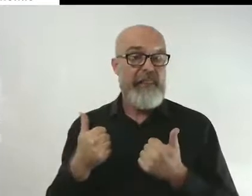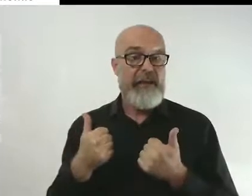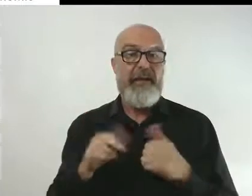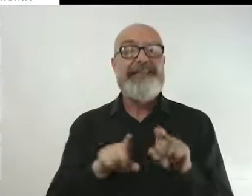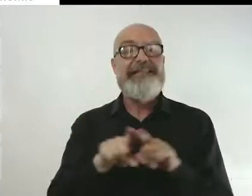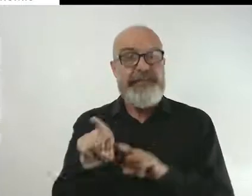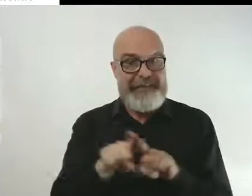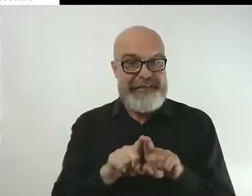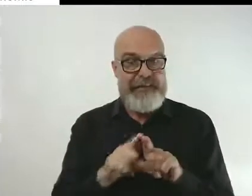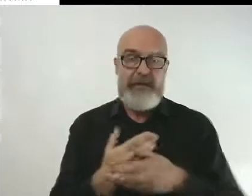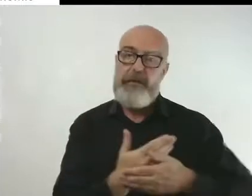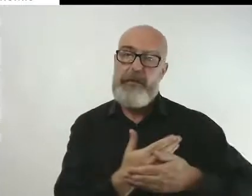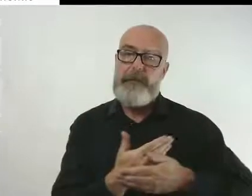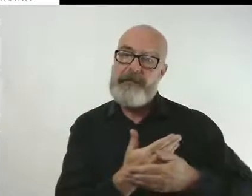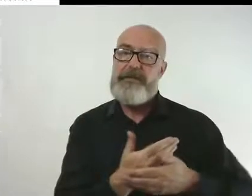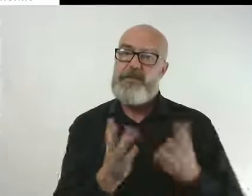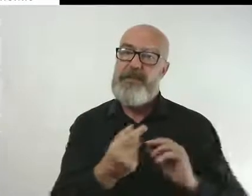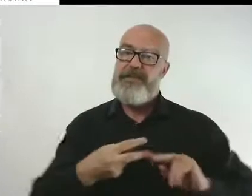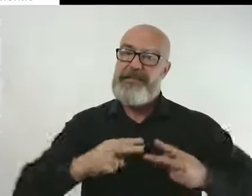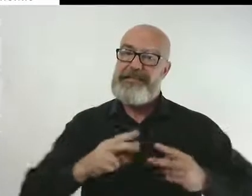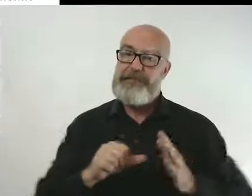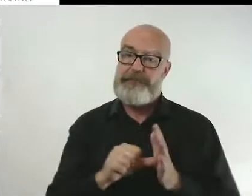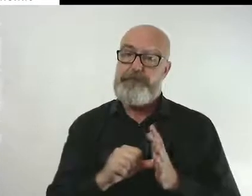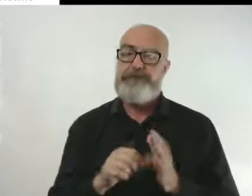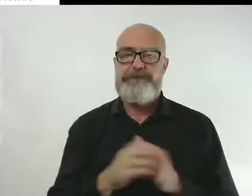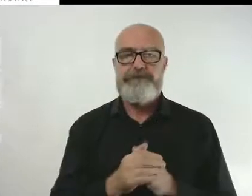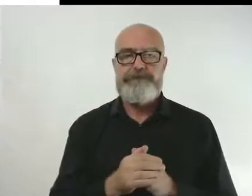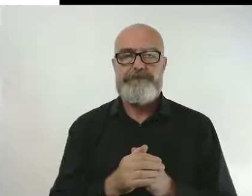in sick babies with a genetic predisposition.